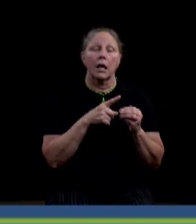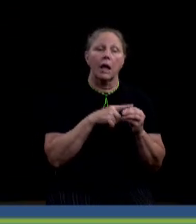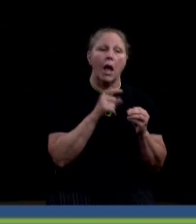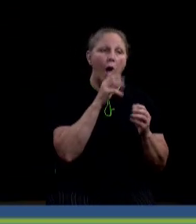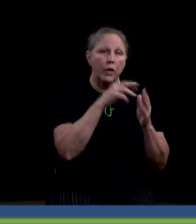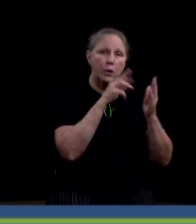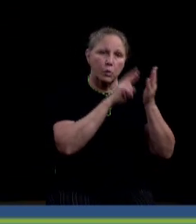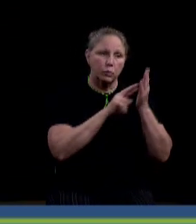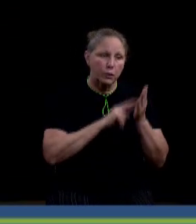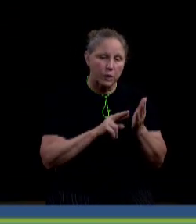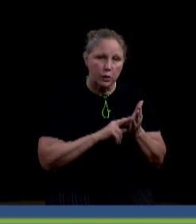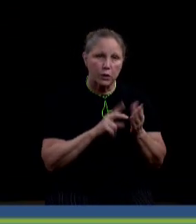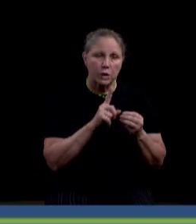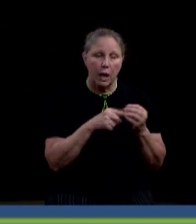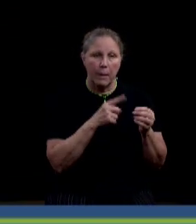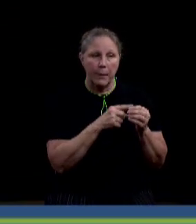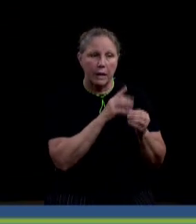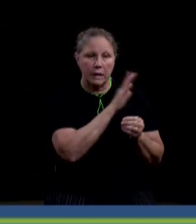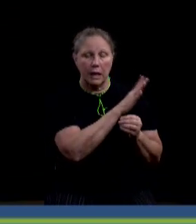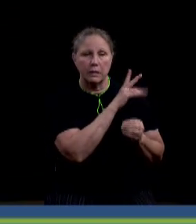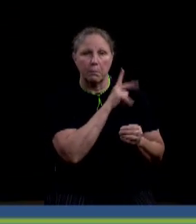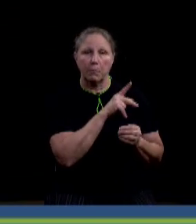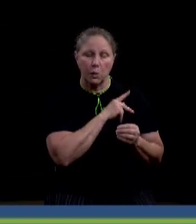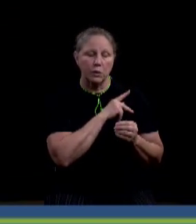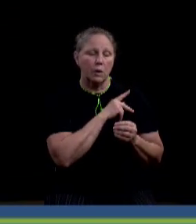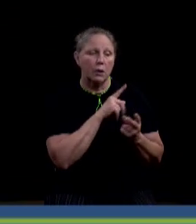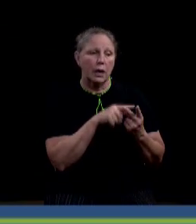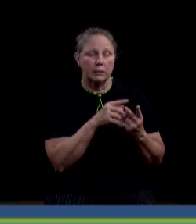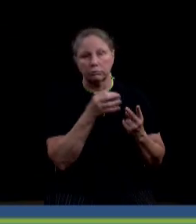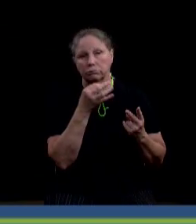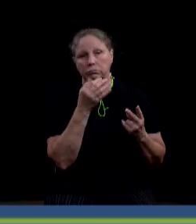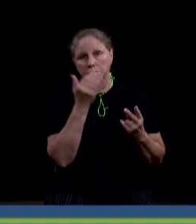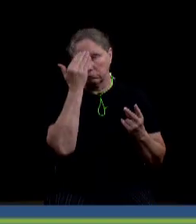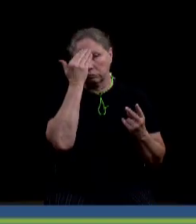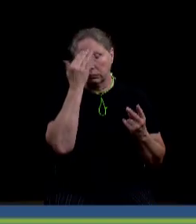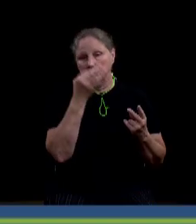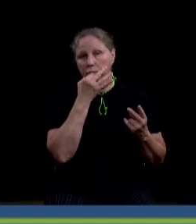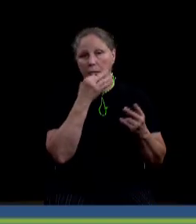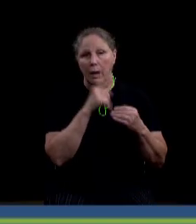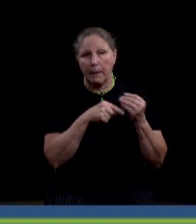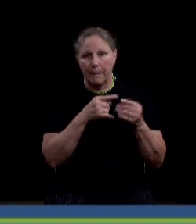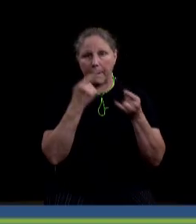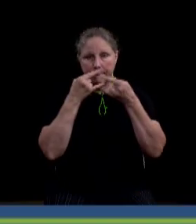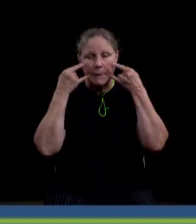and expertise perspectives on mask wearing.